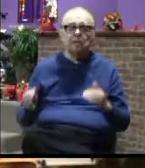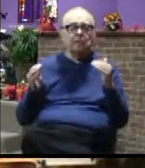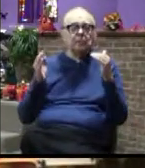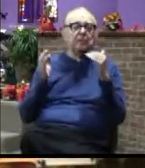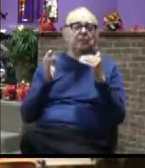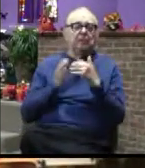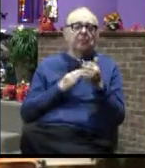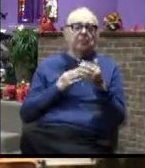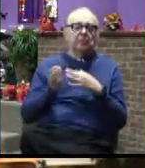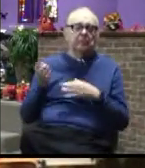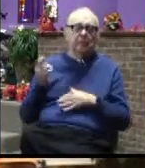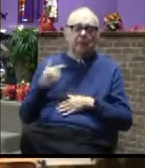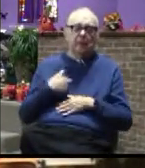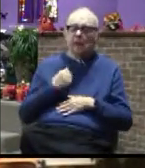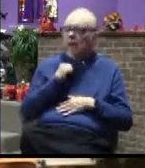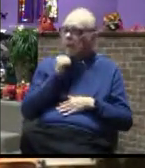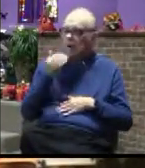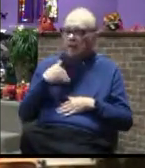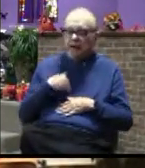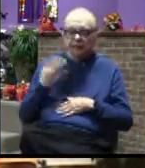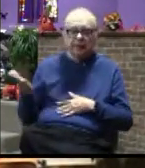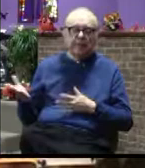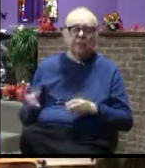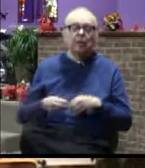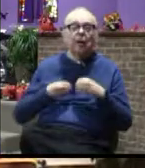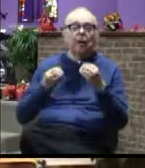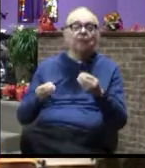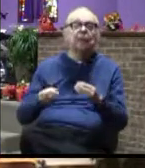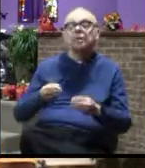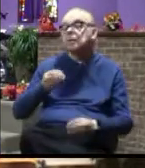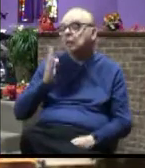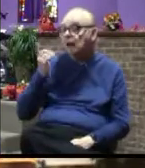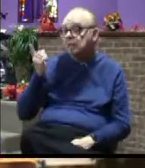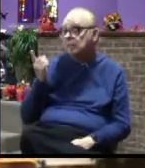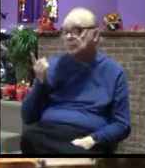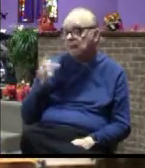Even though I don't have anything to offer to God,